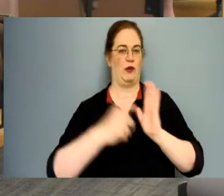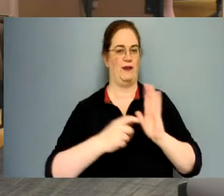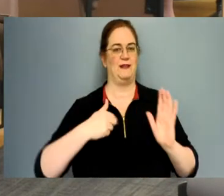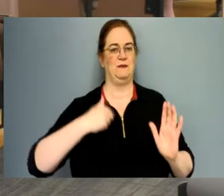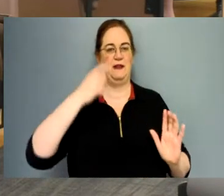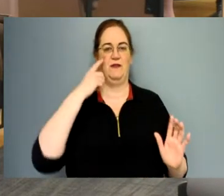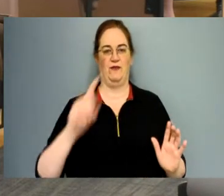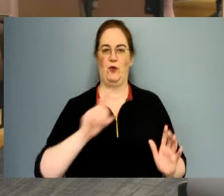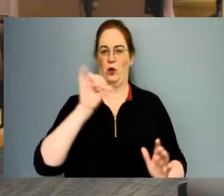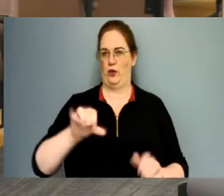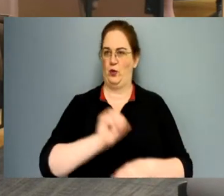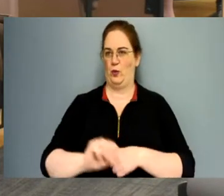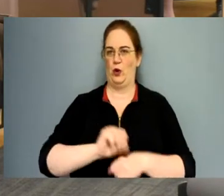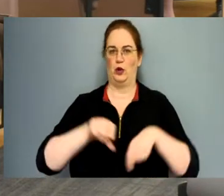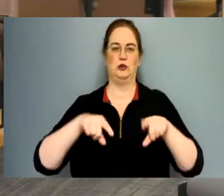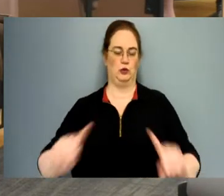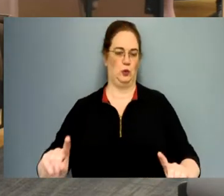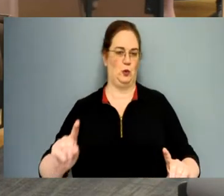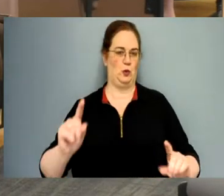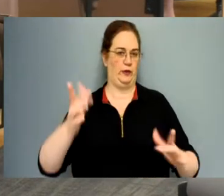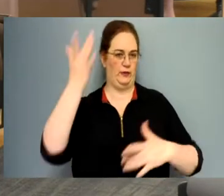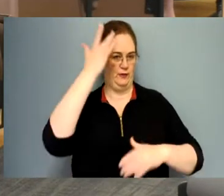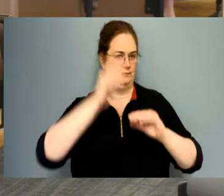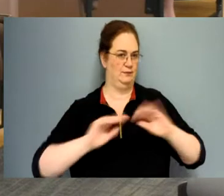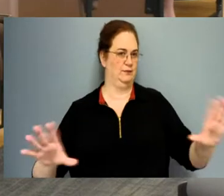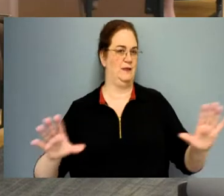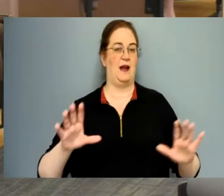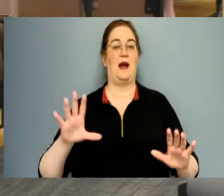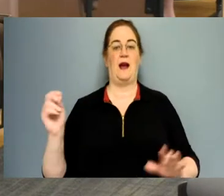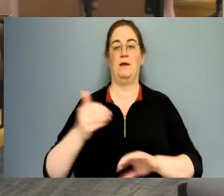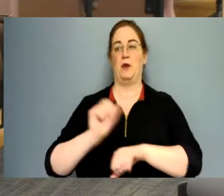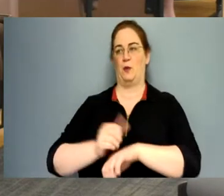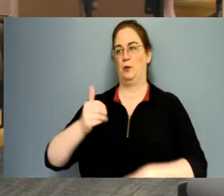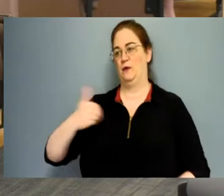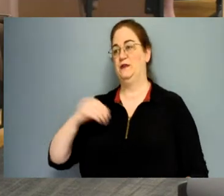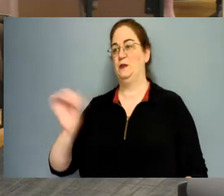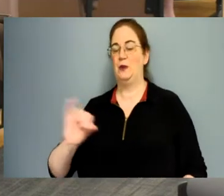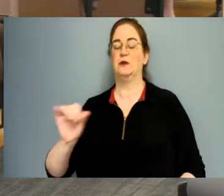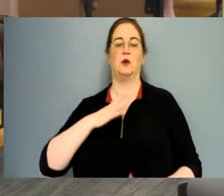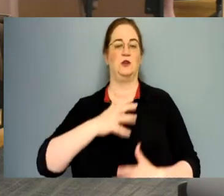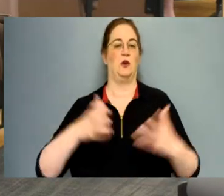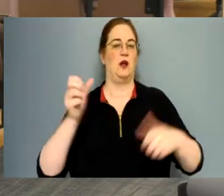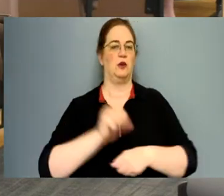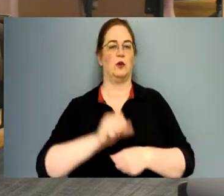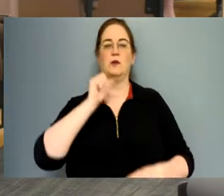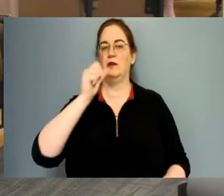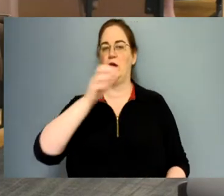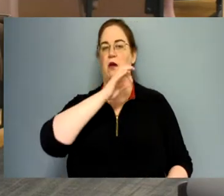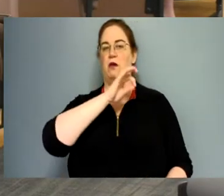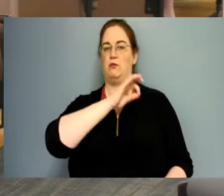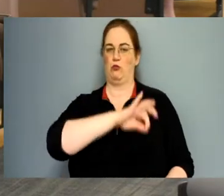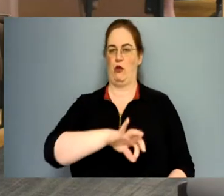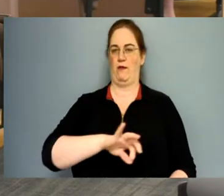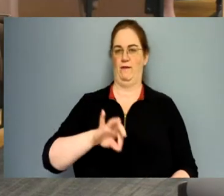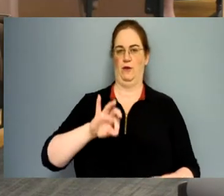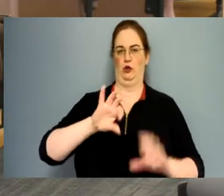for that work during the pandemic and my work previously as well. So I do a lot of work with nonprofits as well.